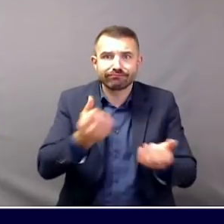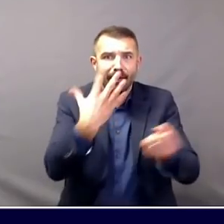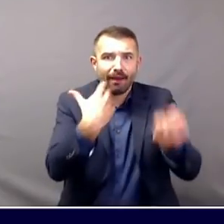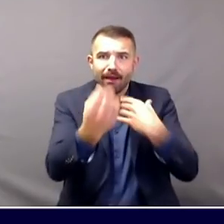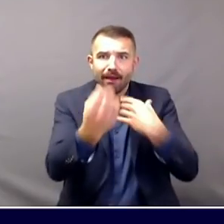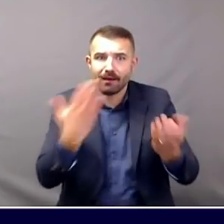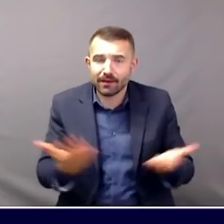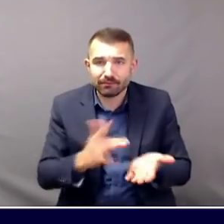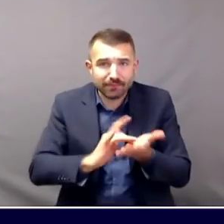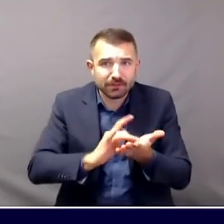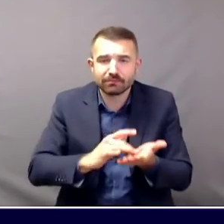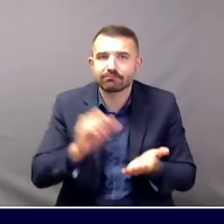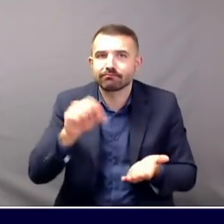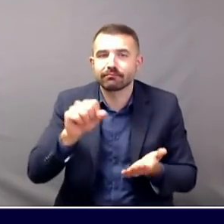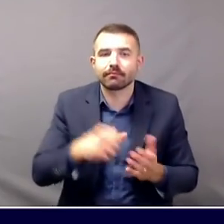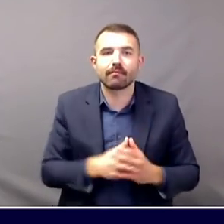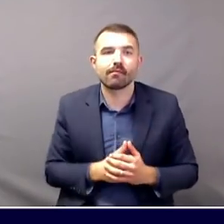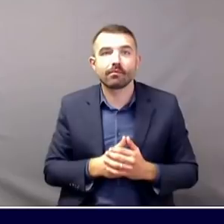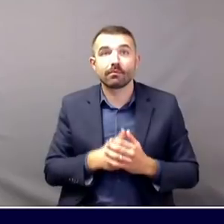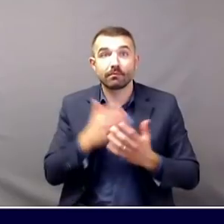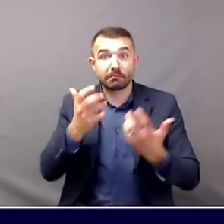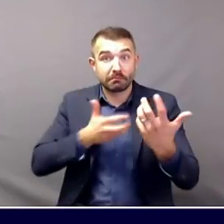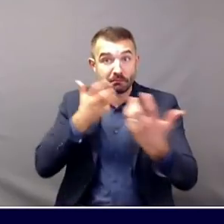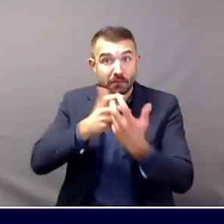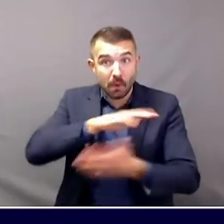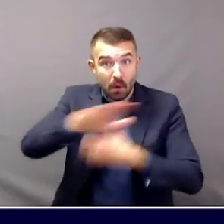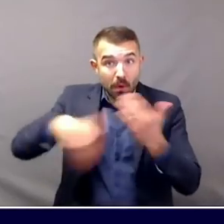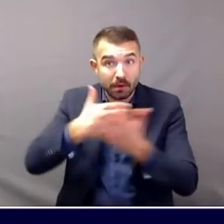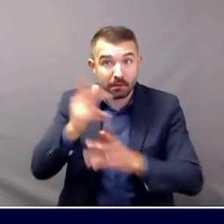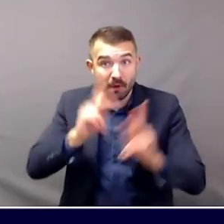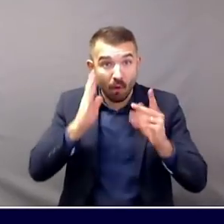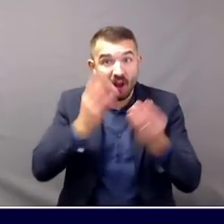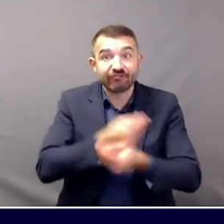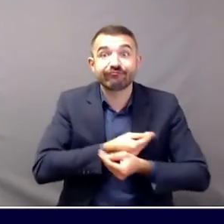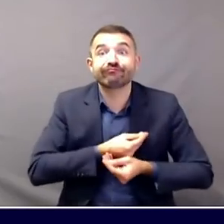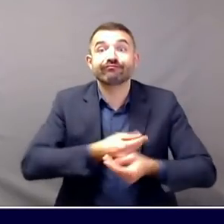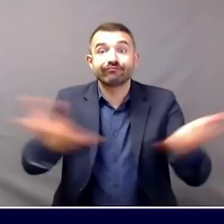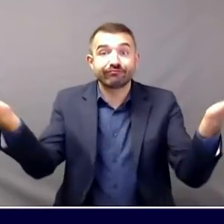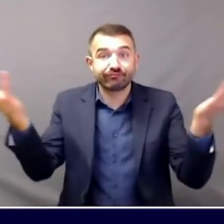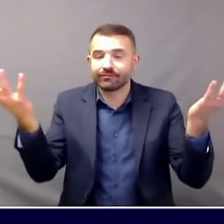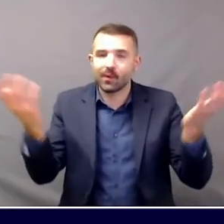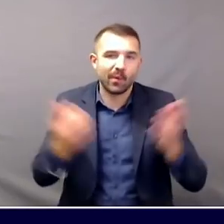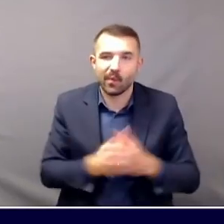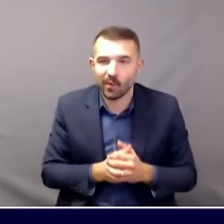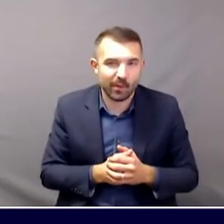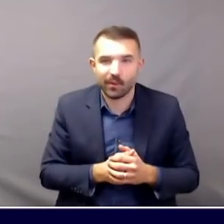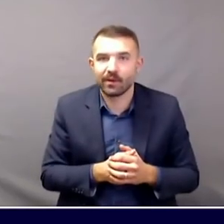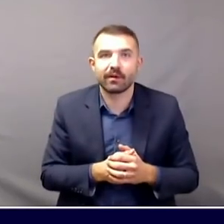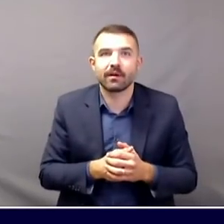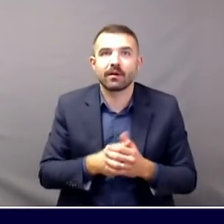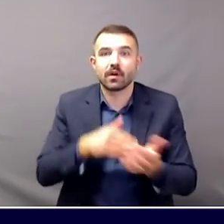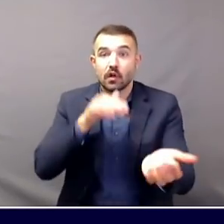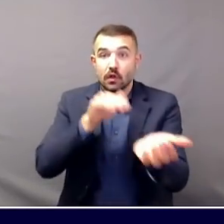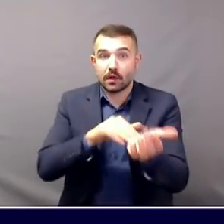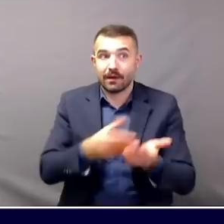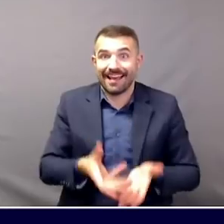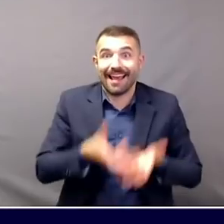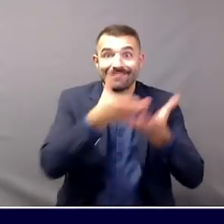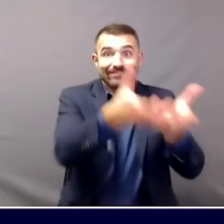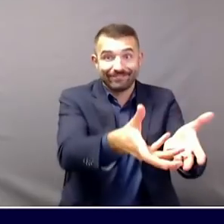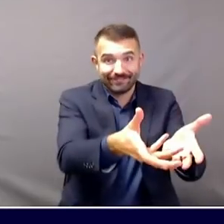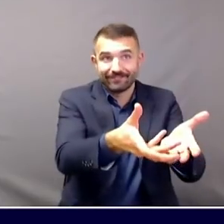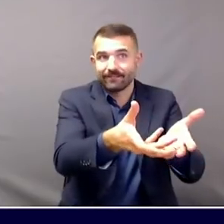of the tight clinical characteristics. It may also be one that providers may assign for certain folks because of their